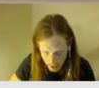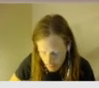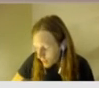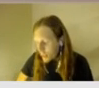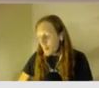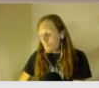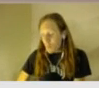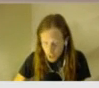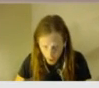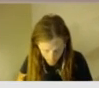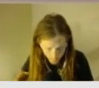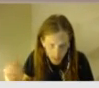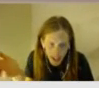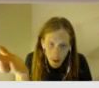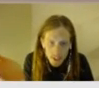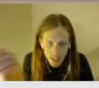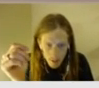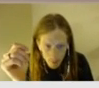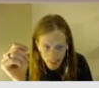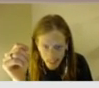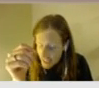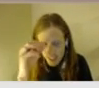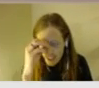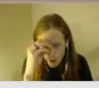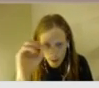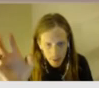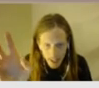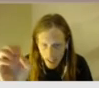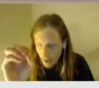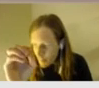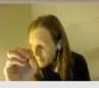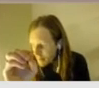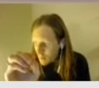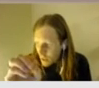market themselves. So I watched a video of him recently. He's just an incredibly,